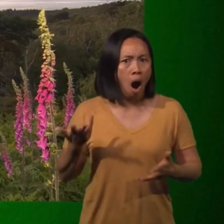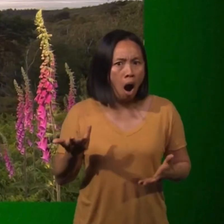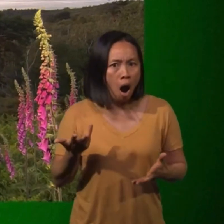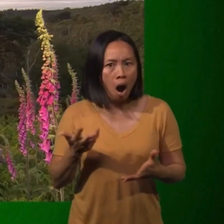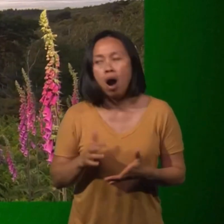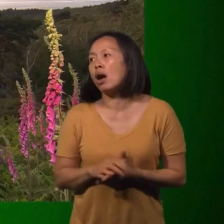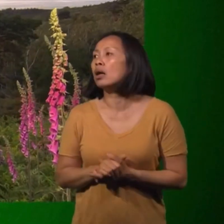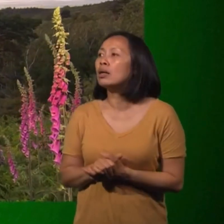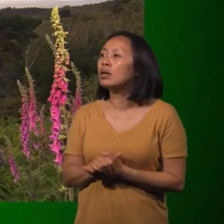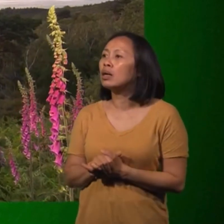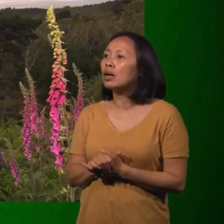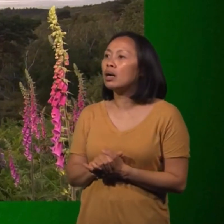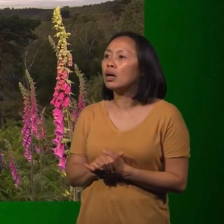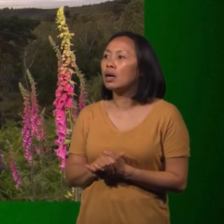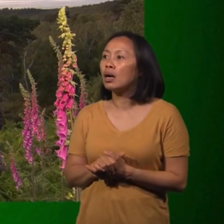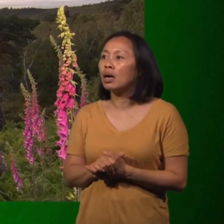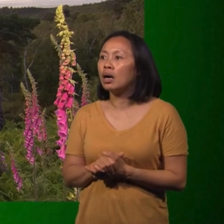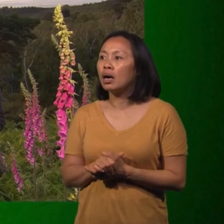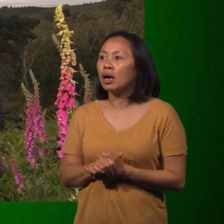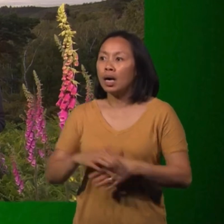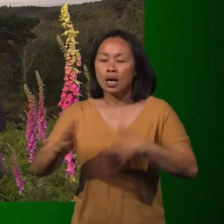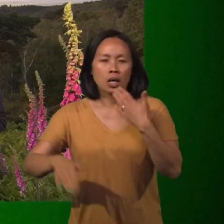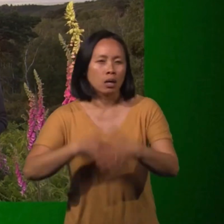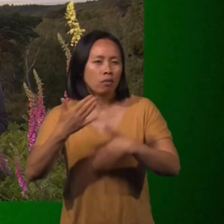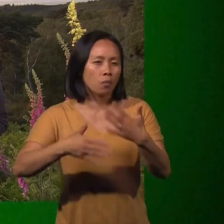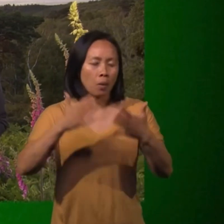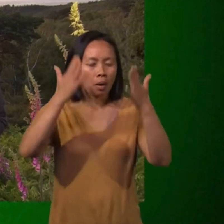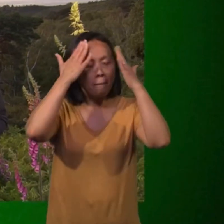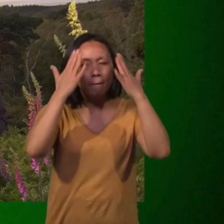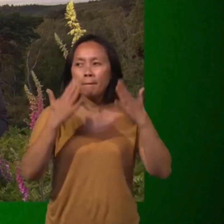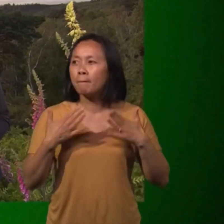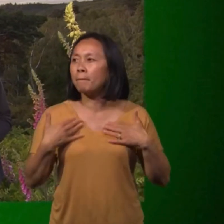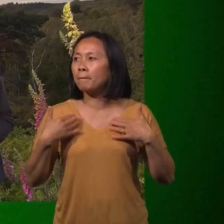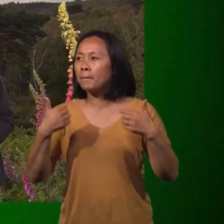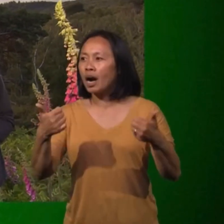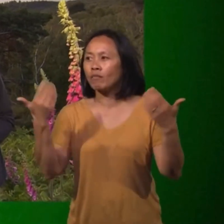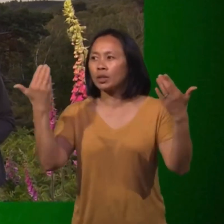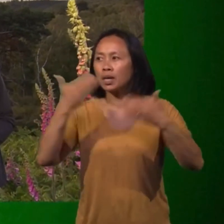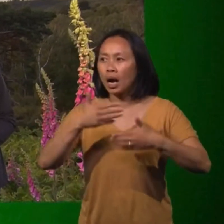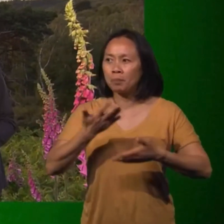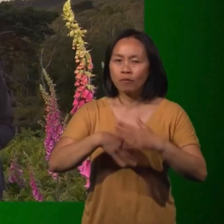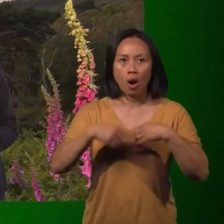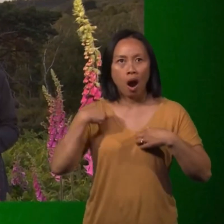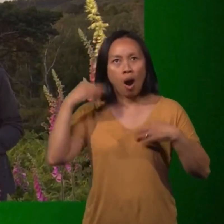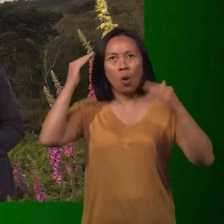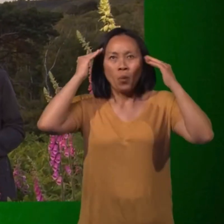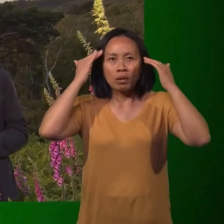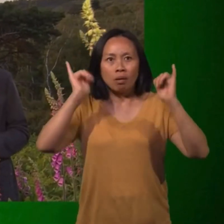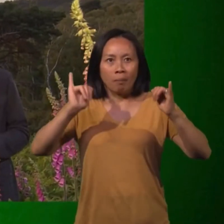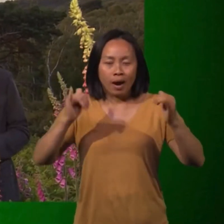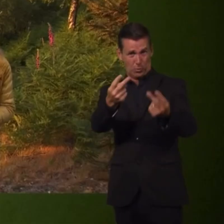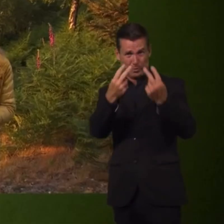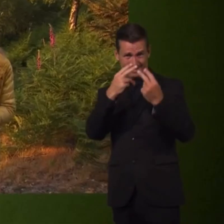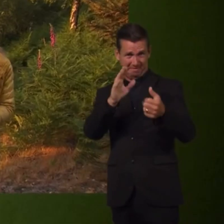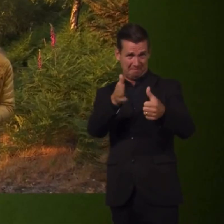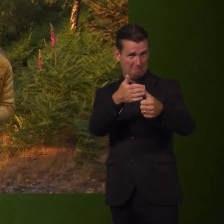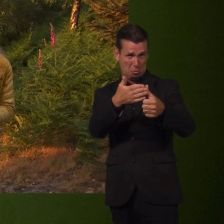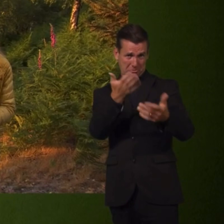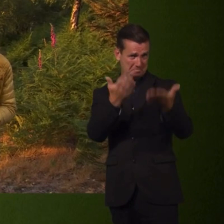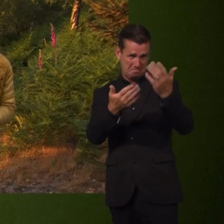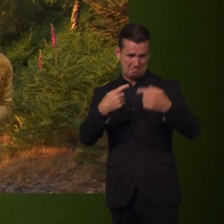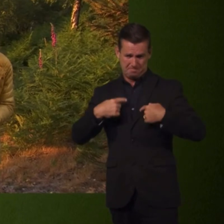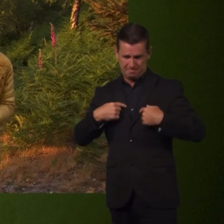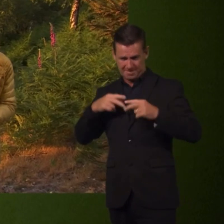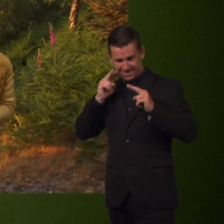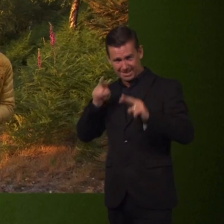they realise. Let's move very swiftly into our mindfulness moment tonight, where we get our wits back together. Right, let's have a look